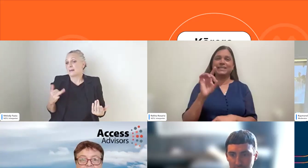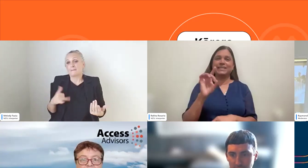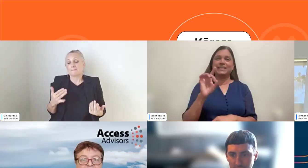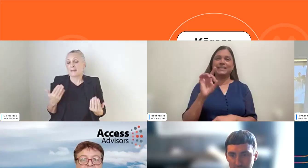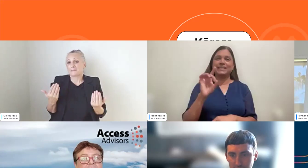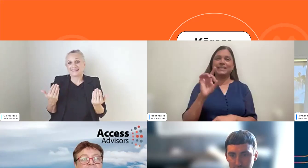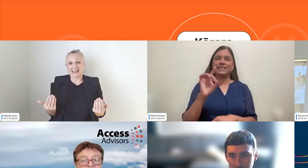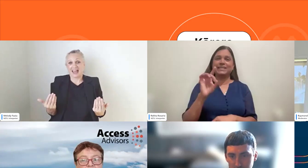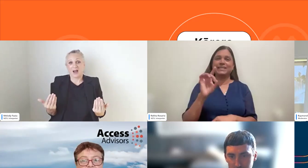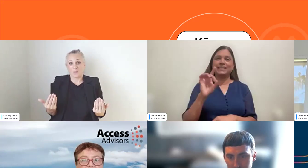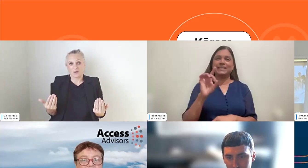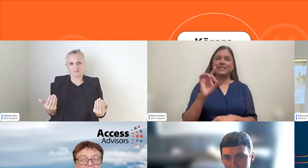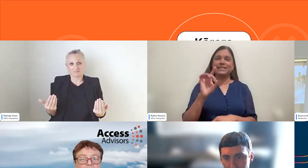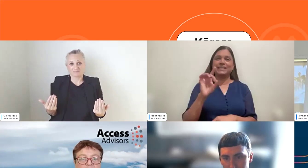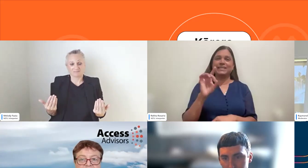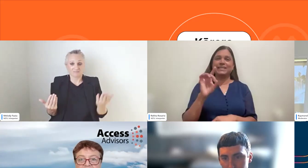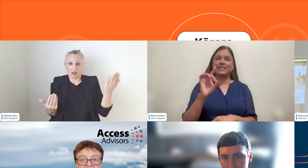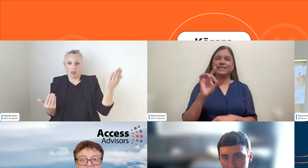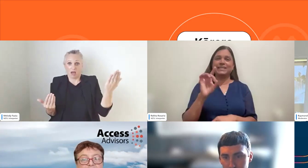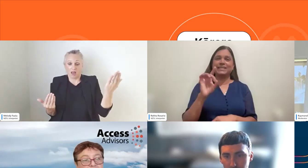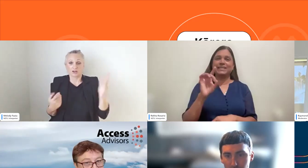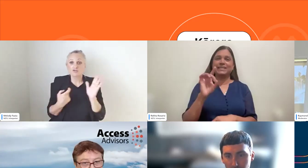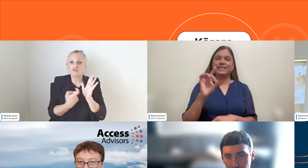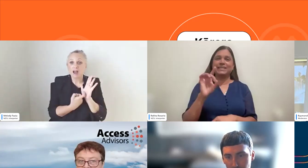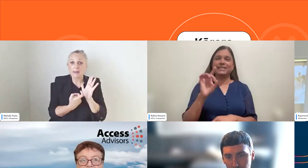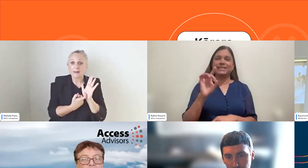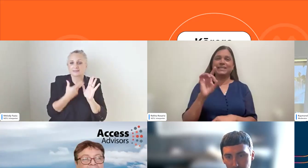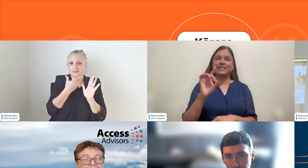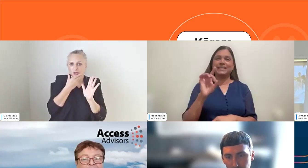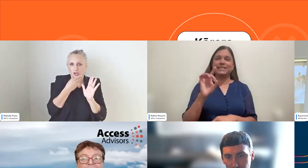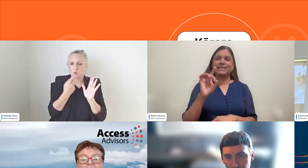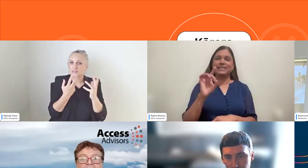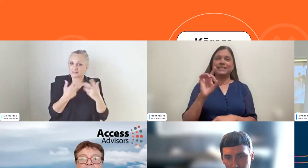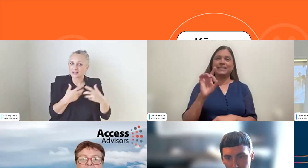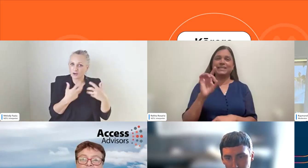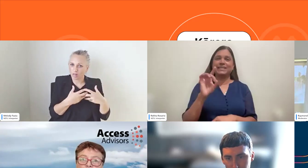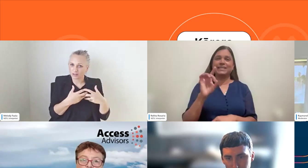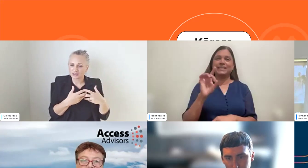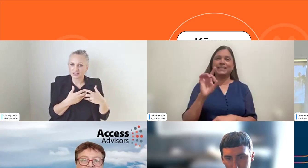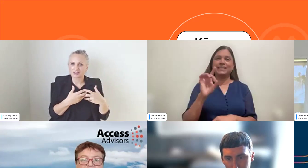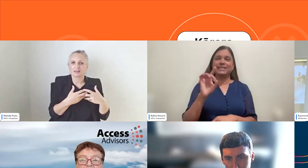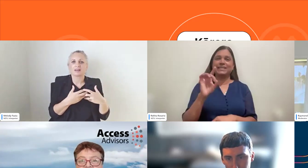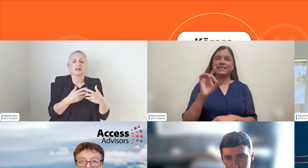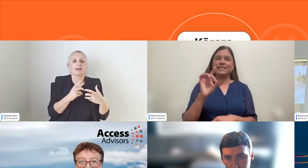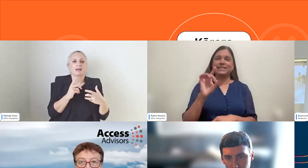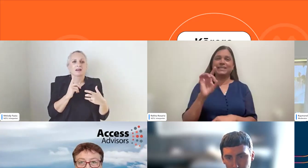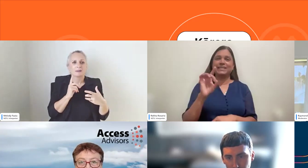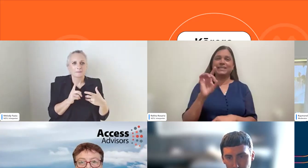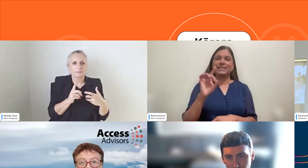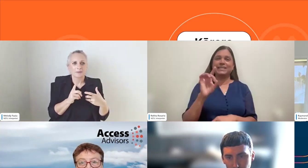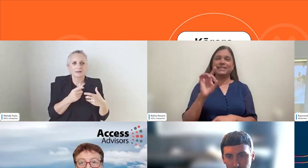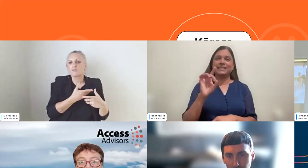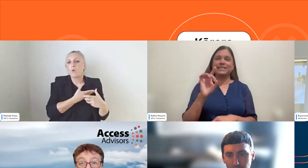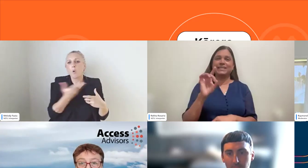Raymond, using technology and input devices may be more difficult now, but for all of us, we're aging and